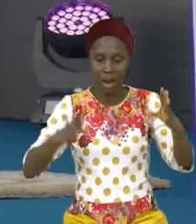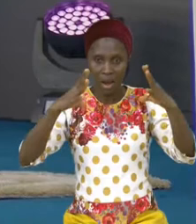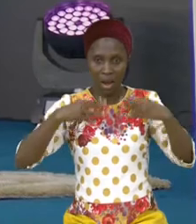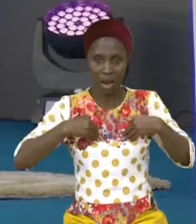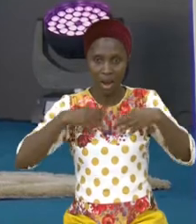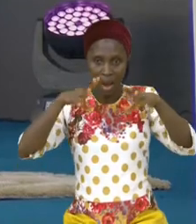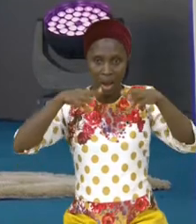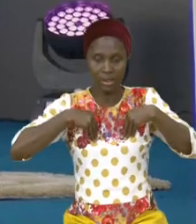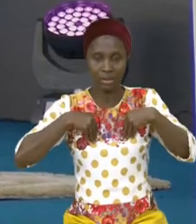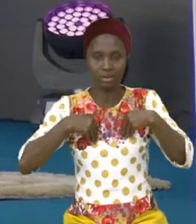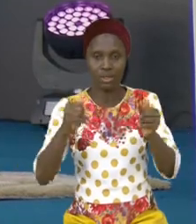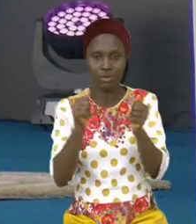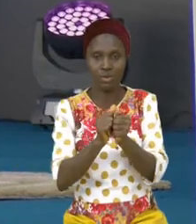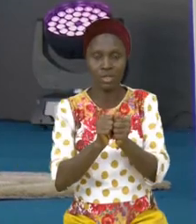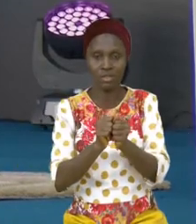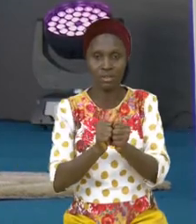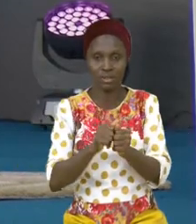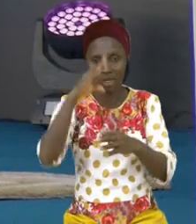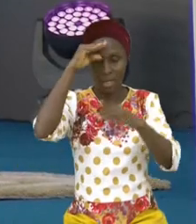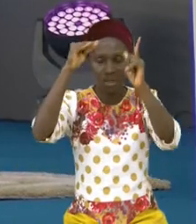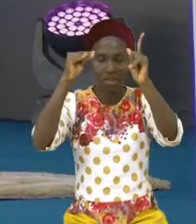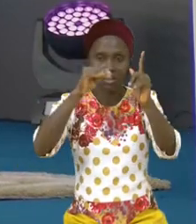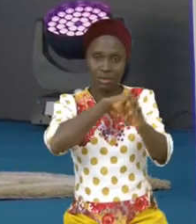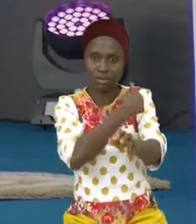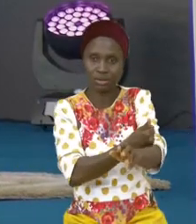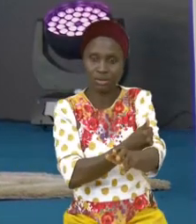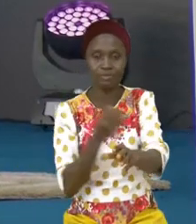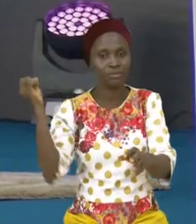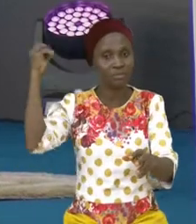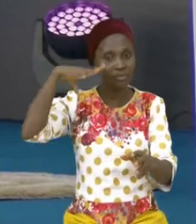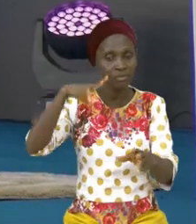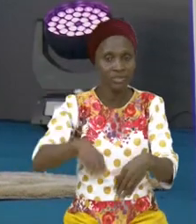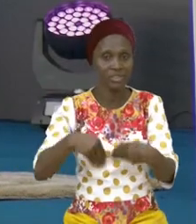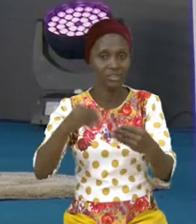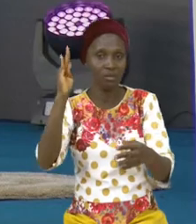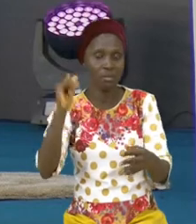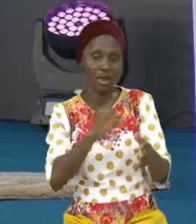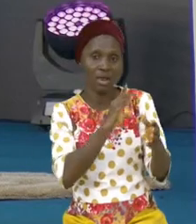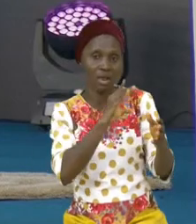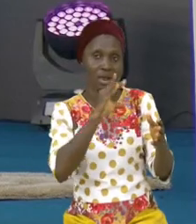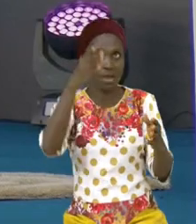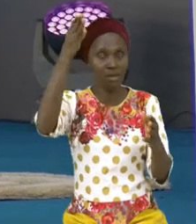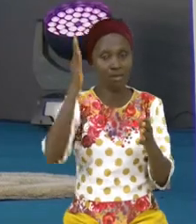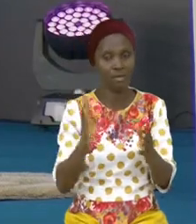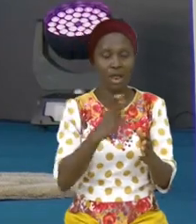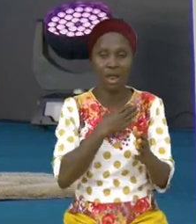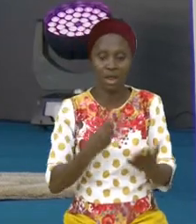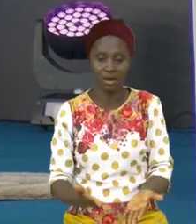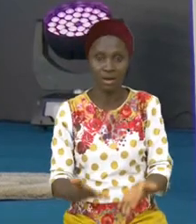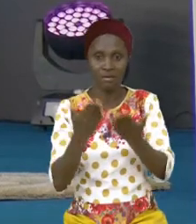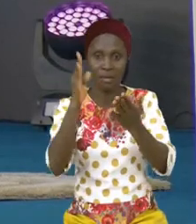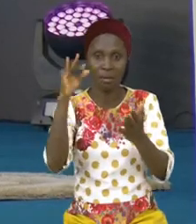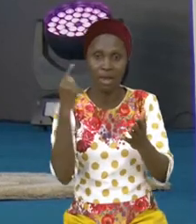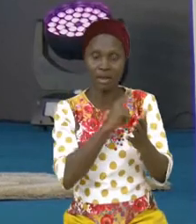this authority grace granted by god leaded by the lord